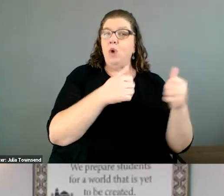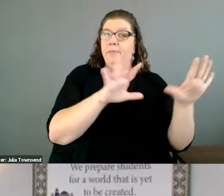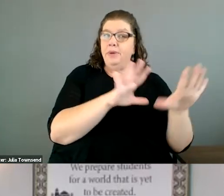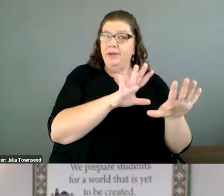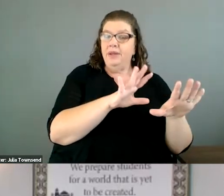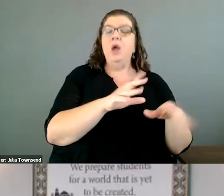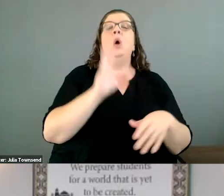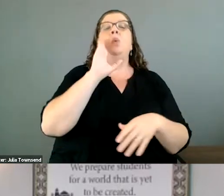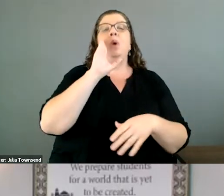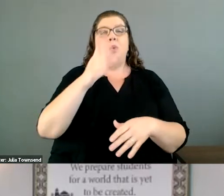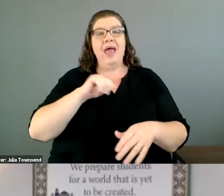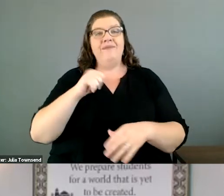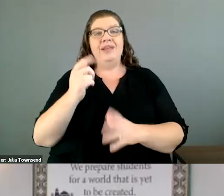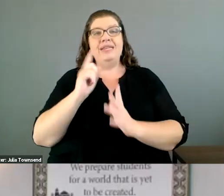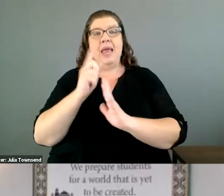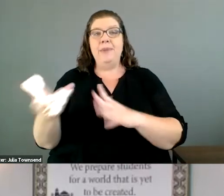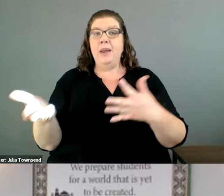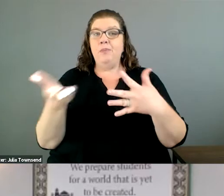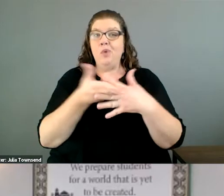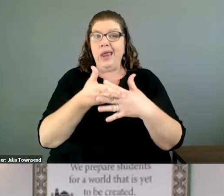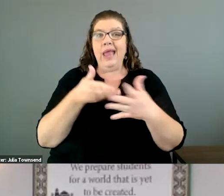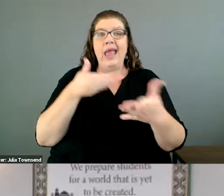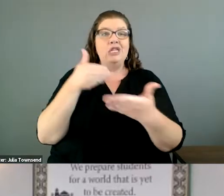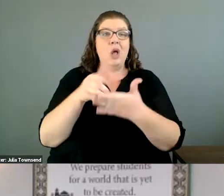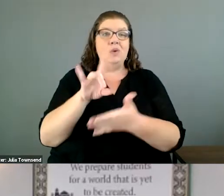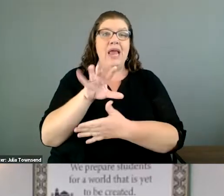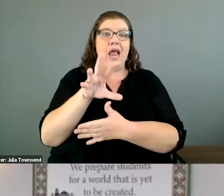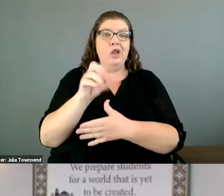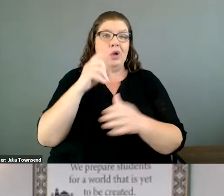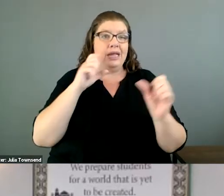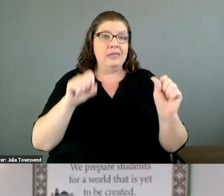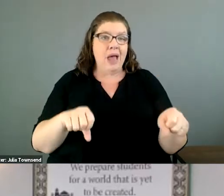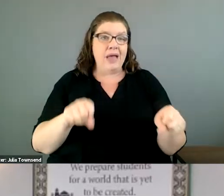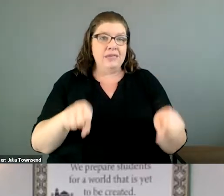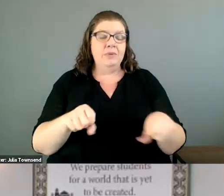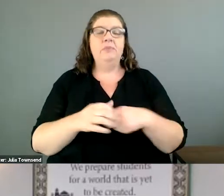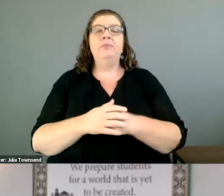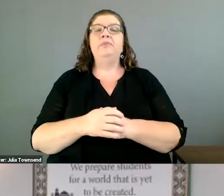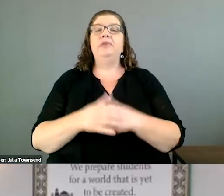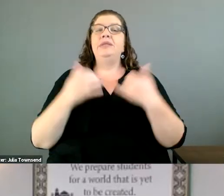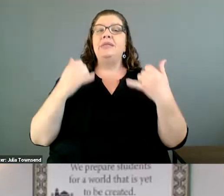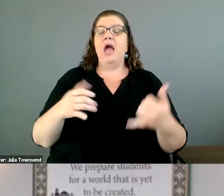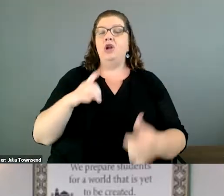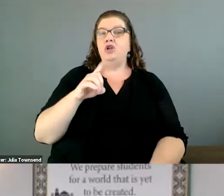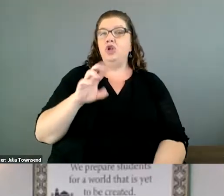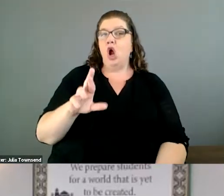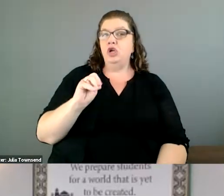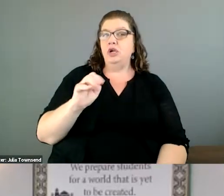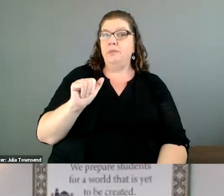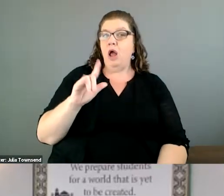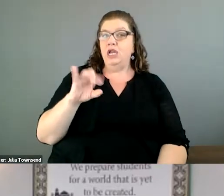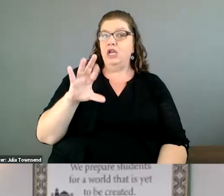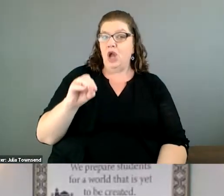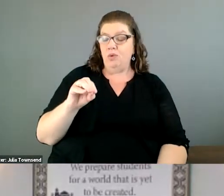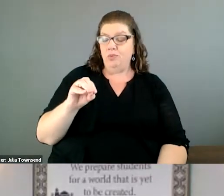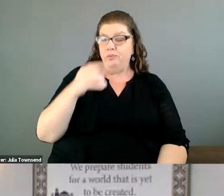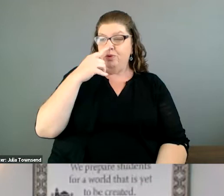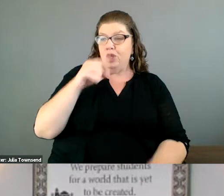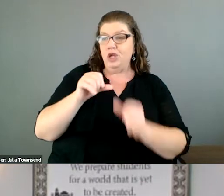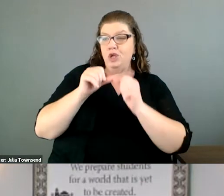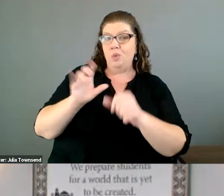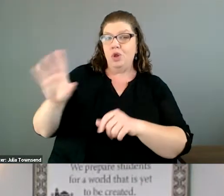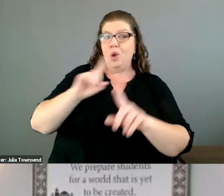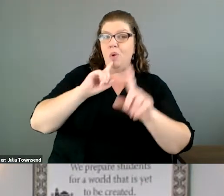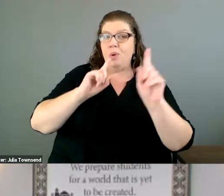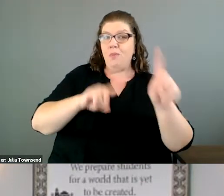break as close to 8:30 as possible. And so now, Dr. Maldonado, will you continue with your report to the